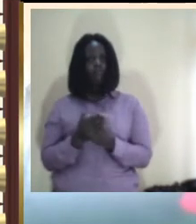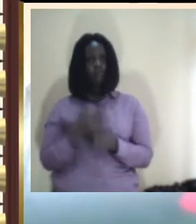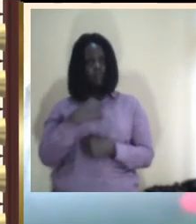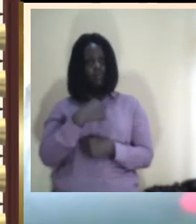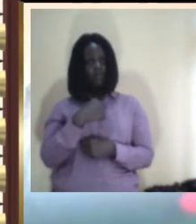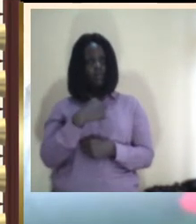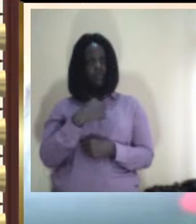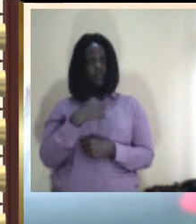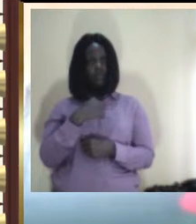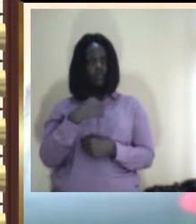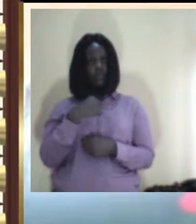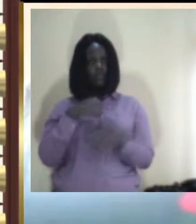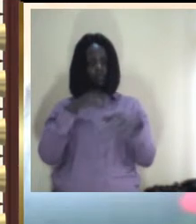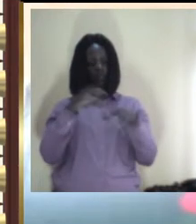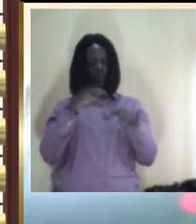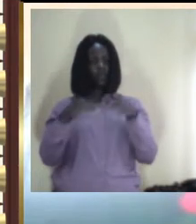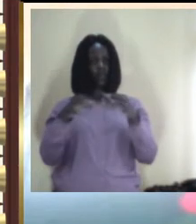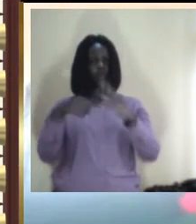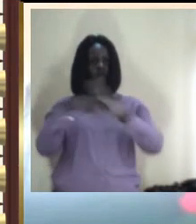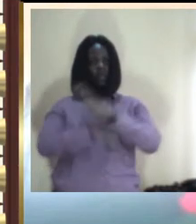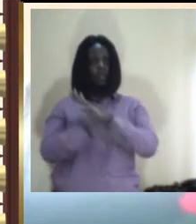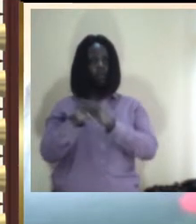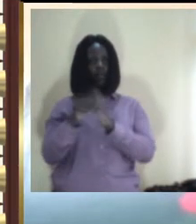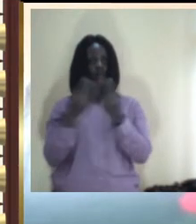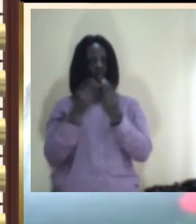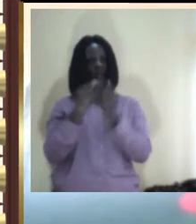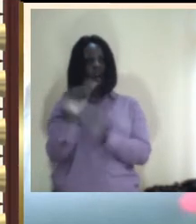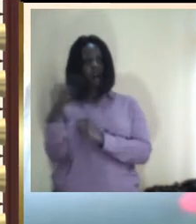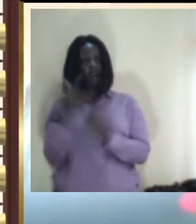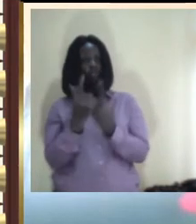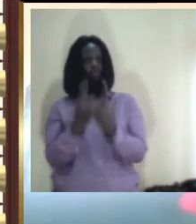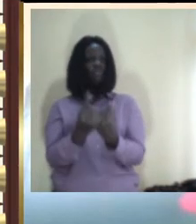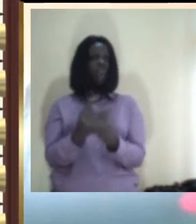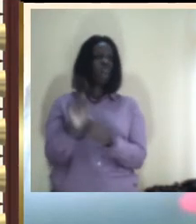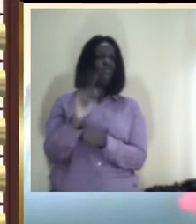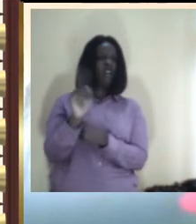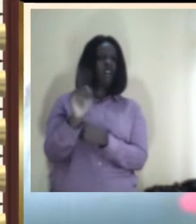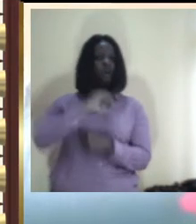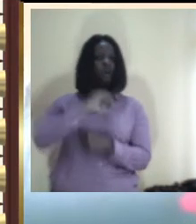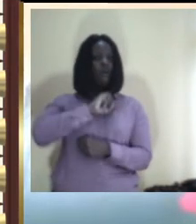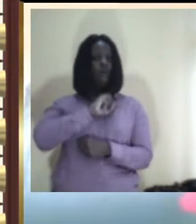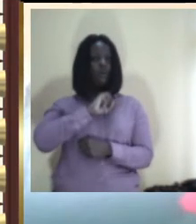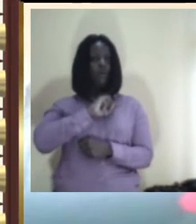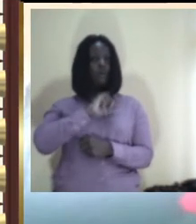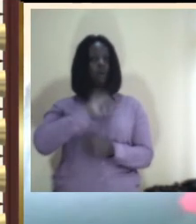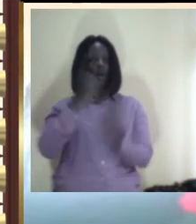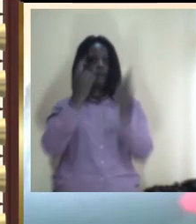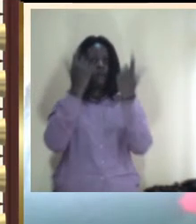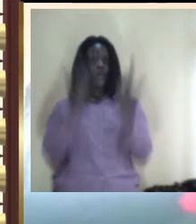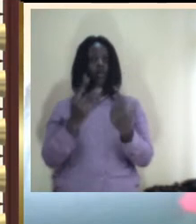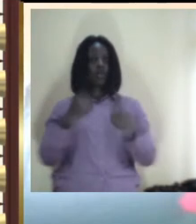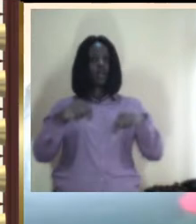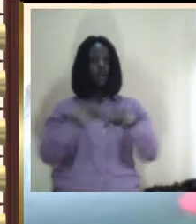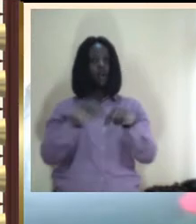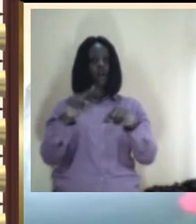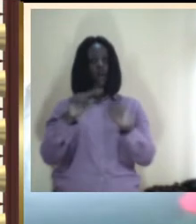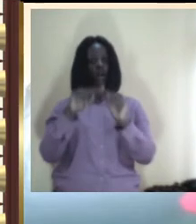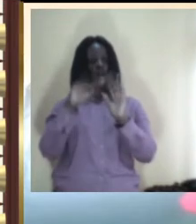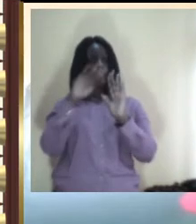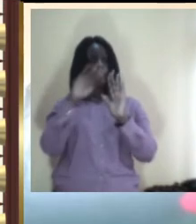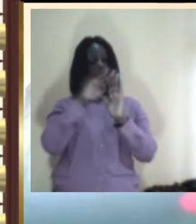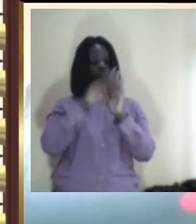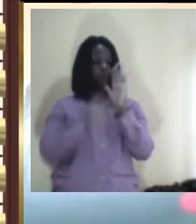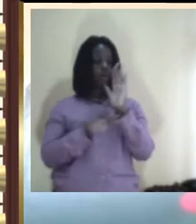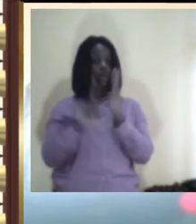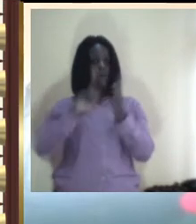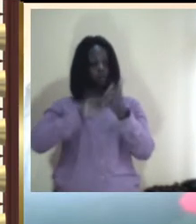I'm not going to dwell much on other areas of what we are doing. And as we are presenting this budget, we will go through the program and projects that